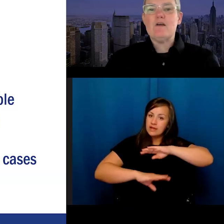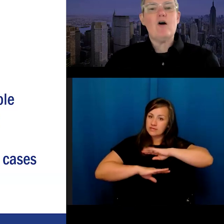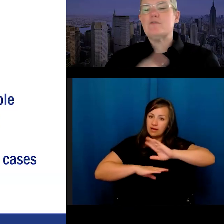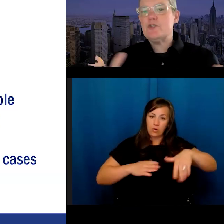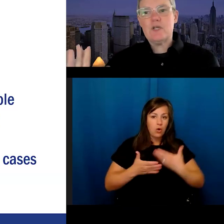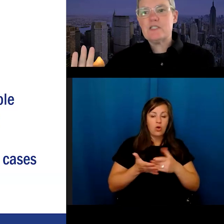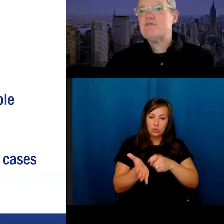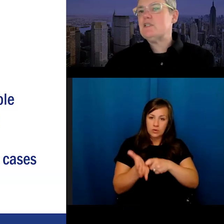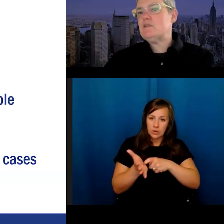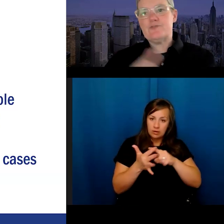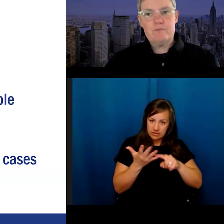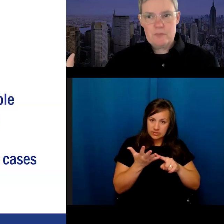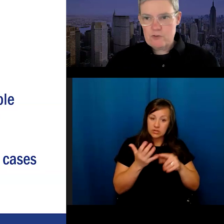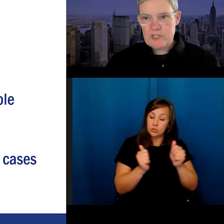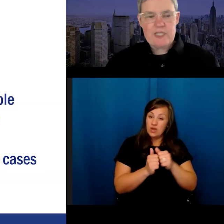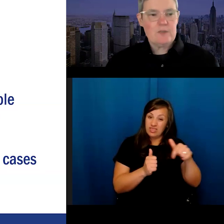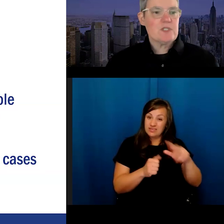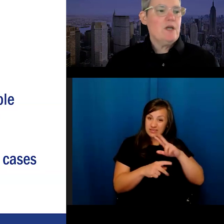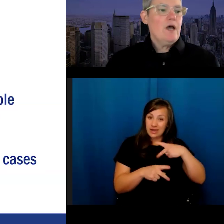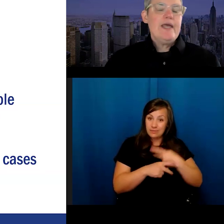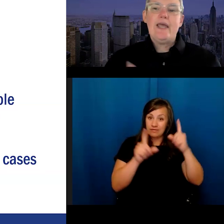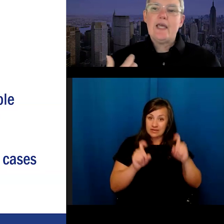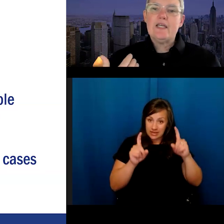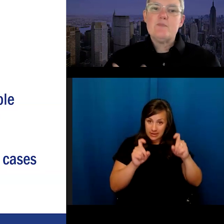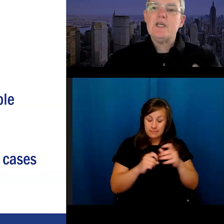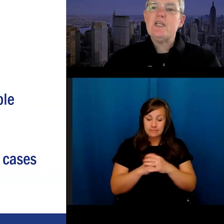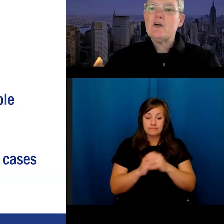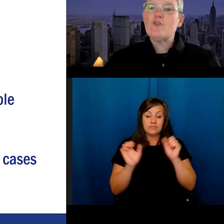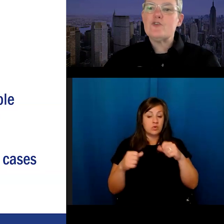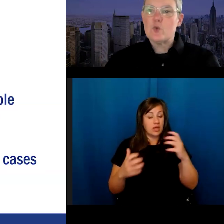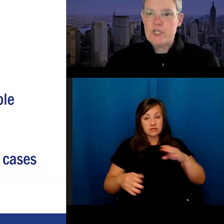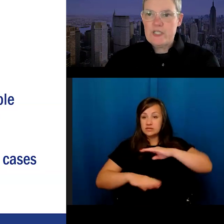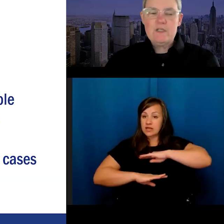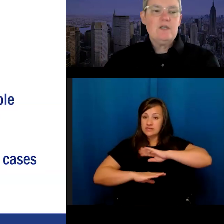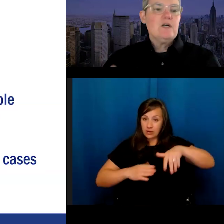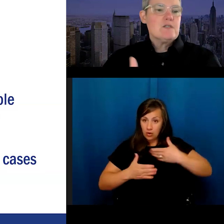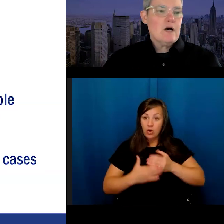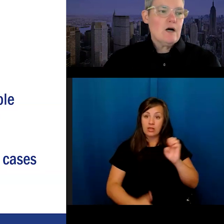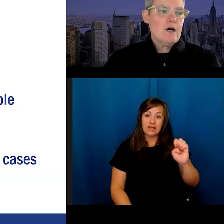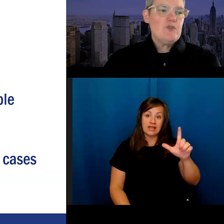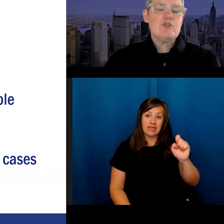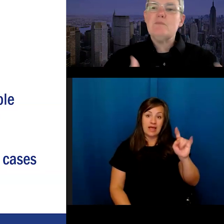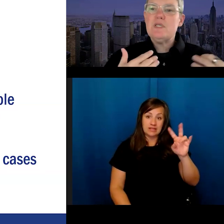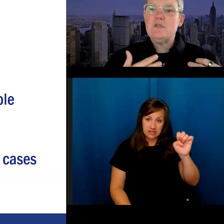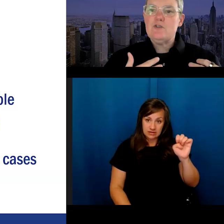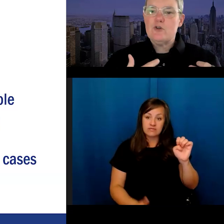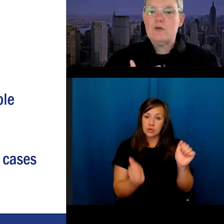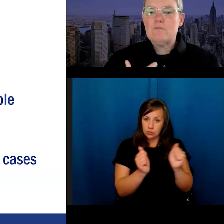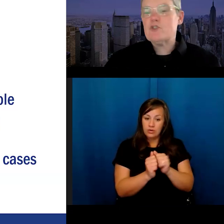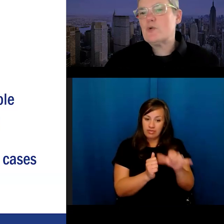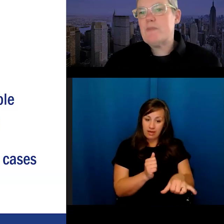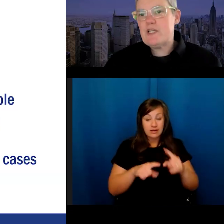You can meet all of your elective needs through exams. And depending on the degree, you can